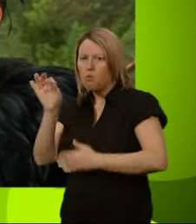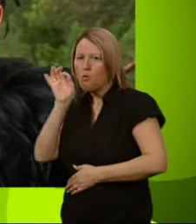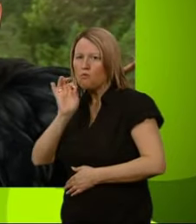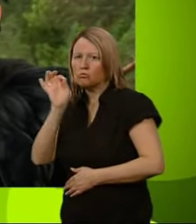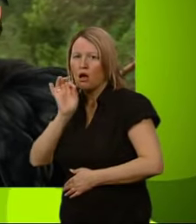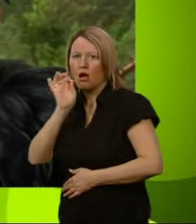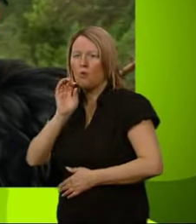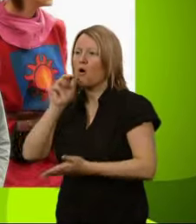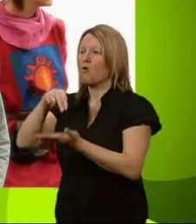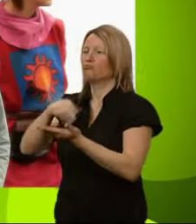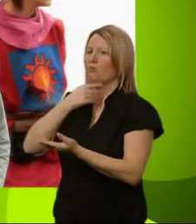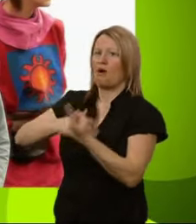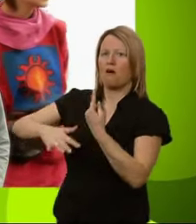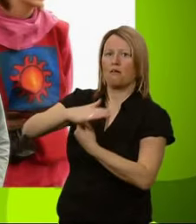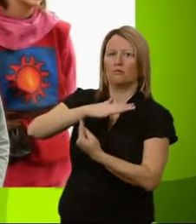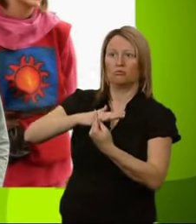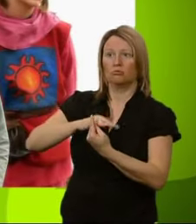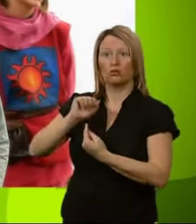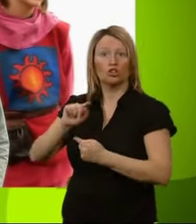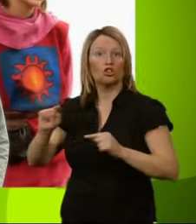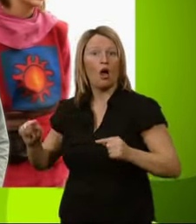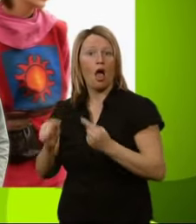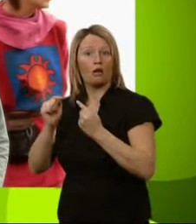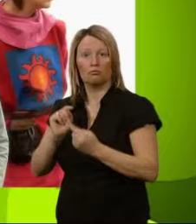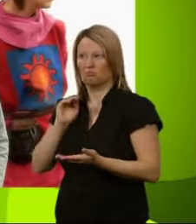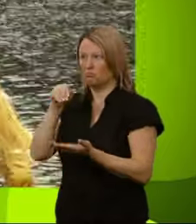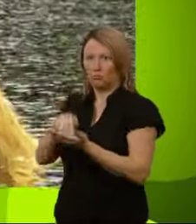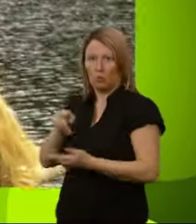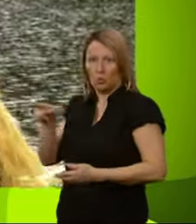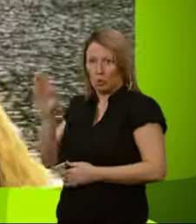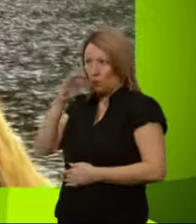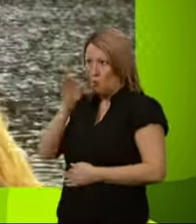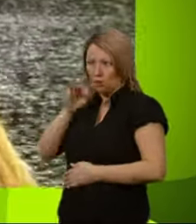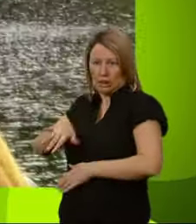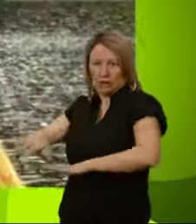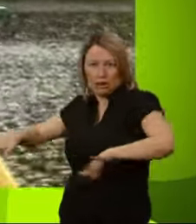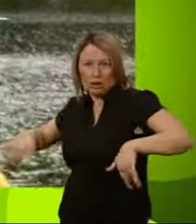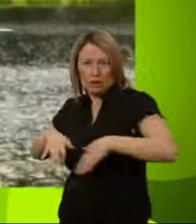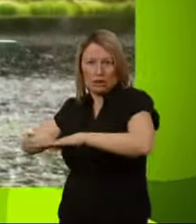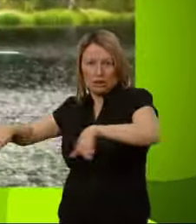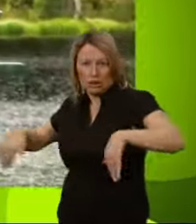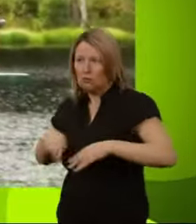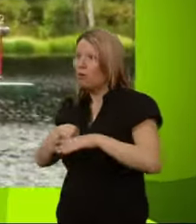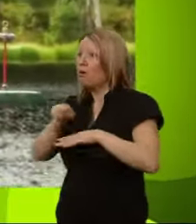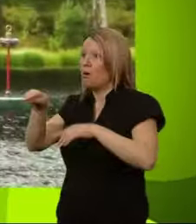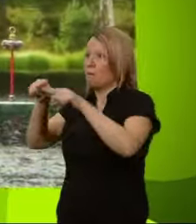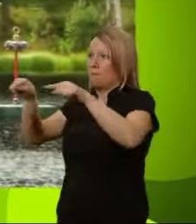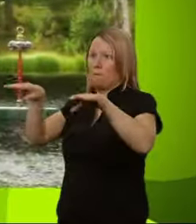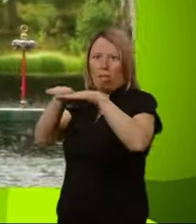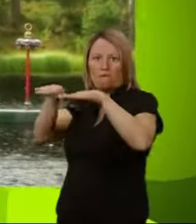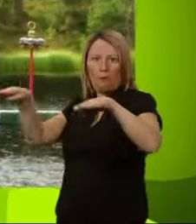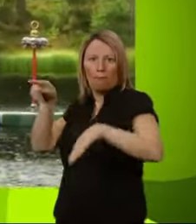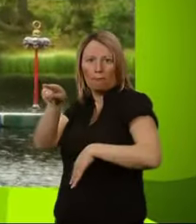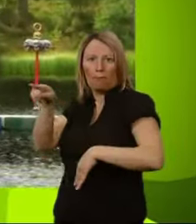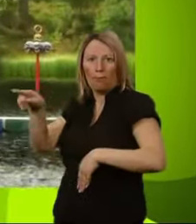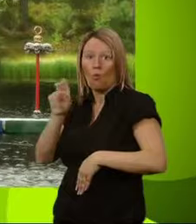is on dry land. Your challenge is to enter this biting, hostile water and swim to yonder platform.